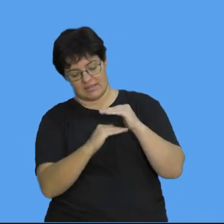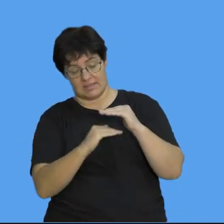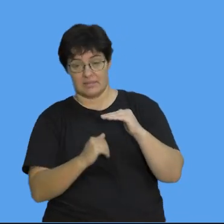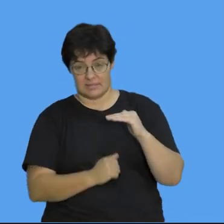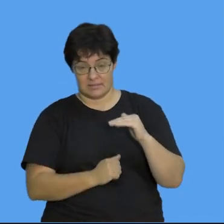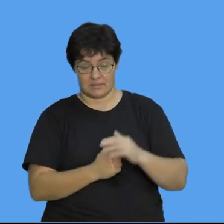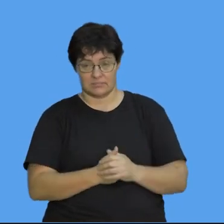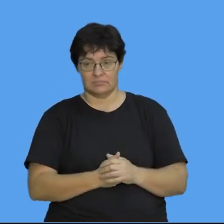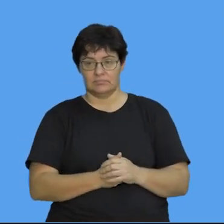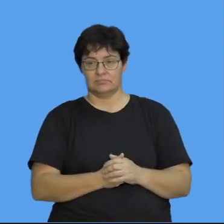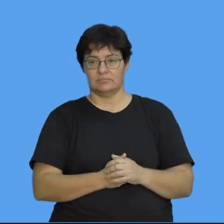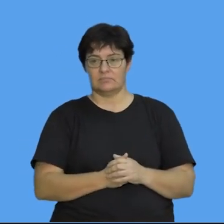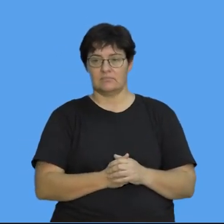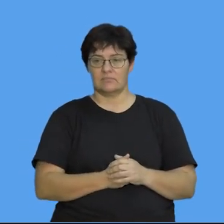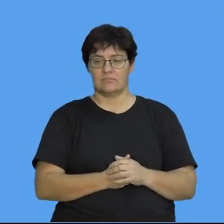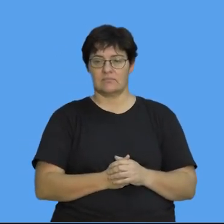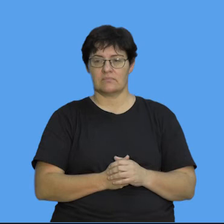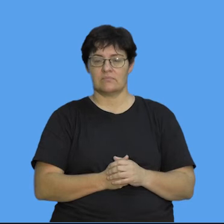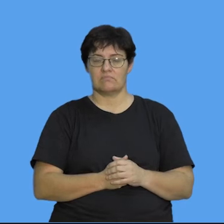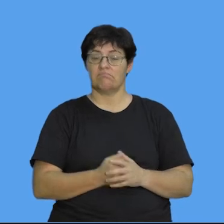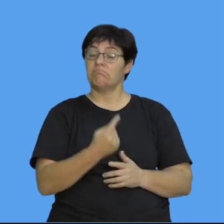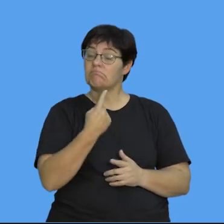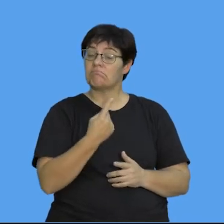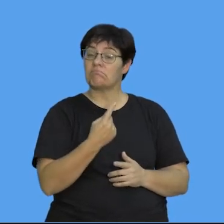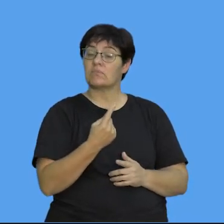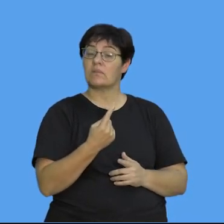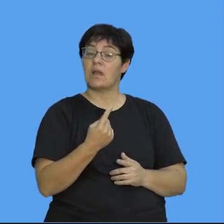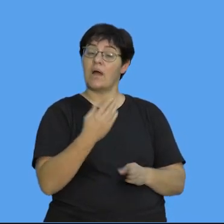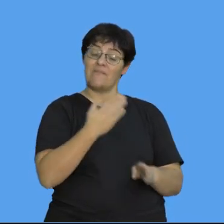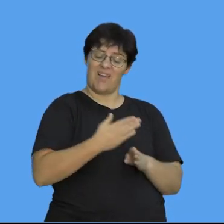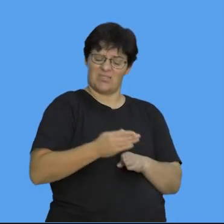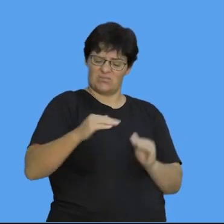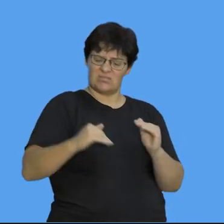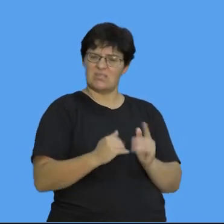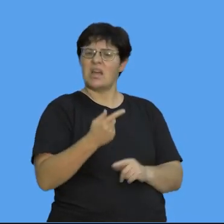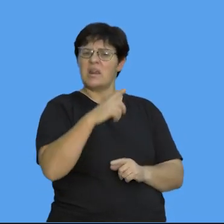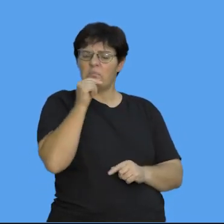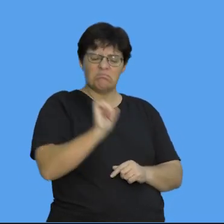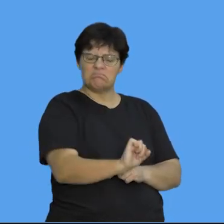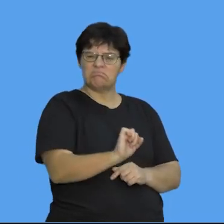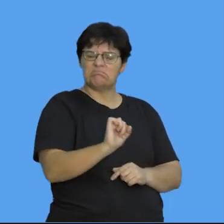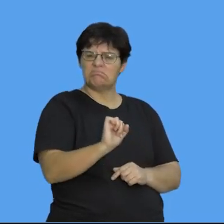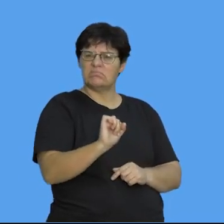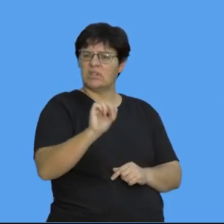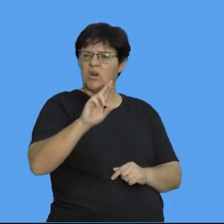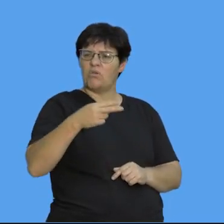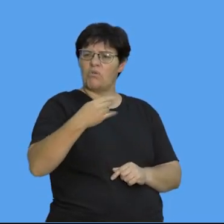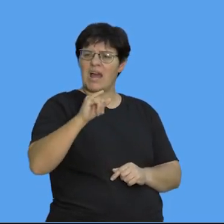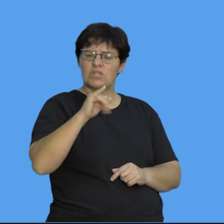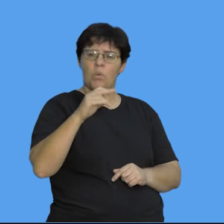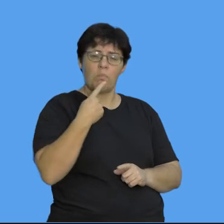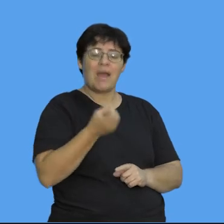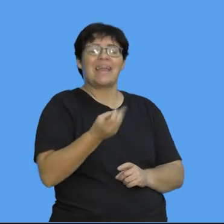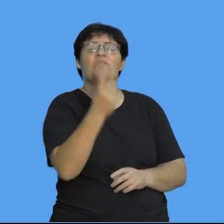underneath. Okay, now it says state 1 function. Guys, when it says 1, you give